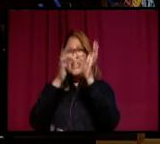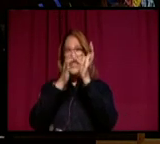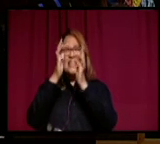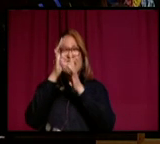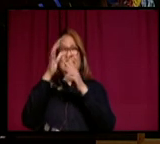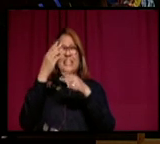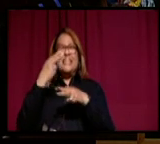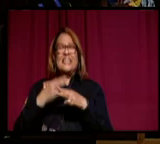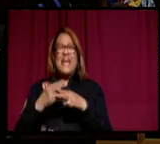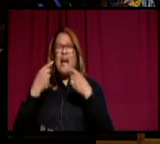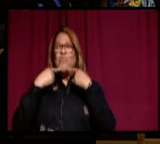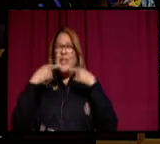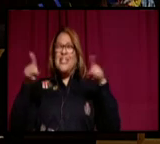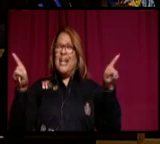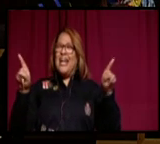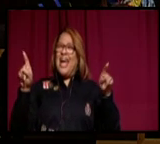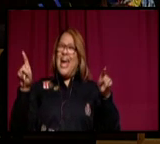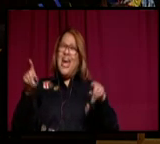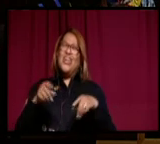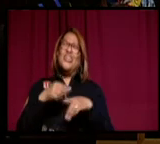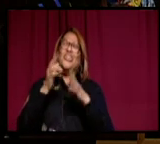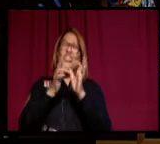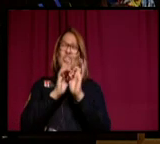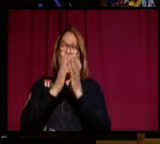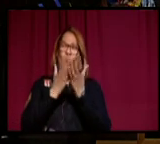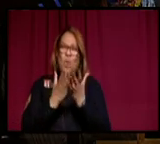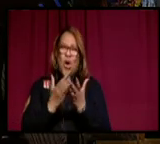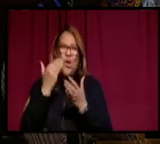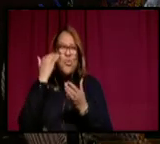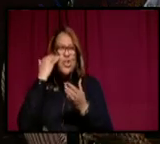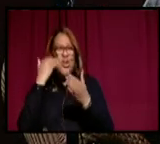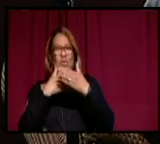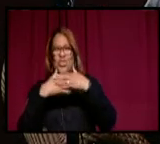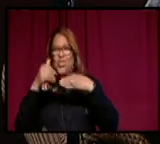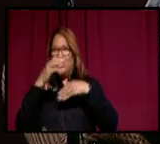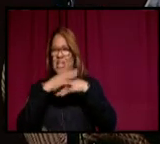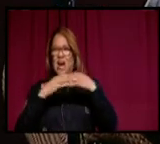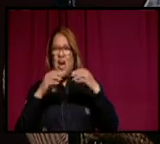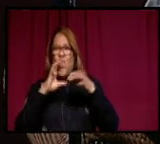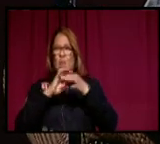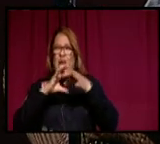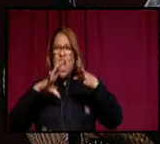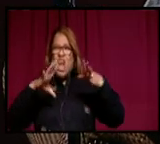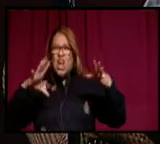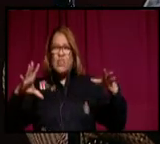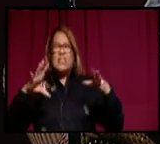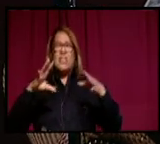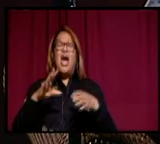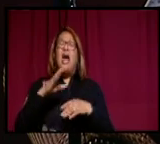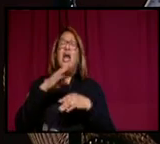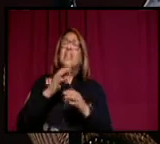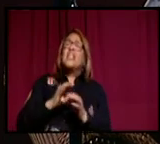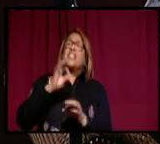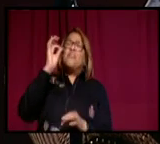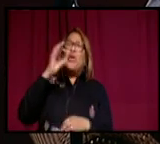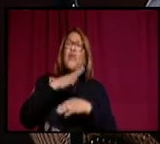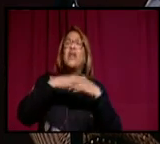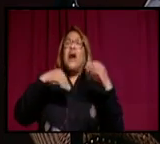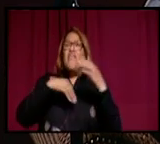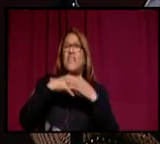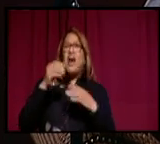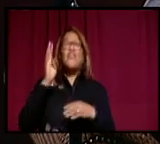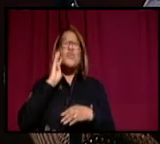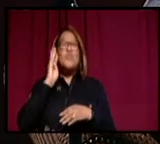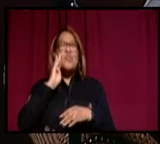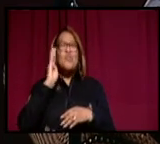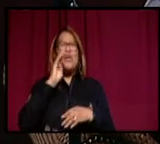your word that you are the comforter, and we loose the spirit of comfort over every bereaved family. Father, we speak your word, that God, that you would comfort